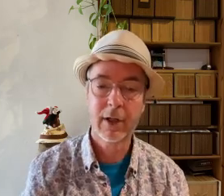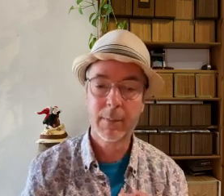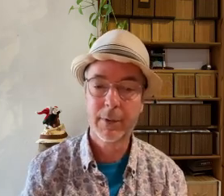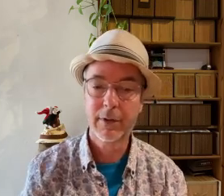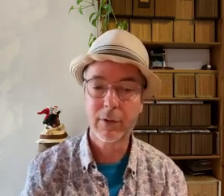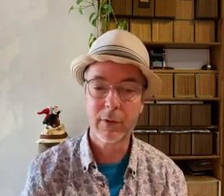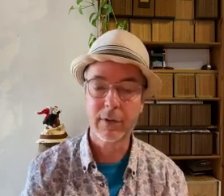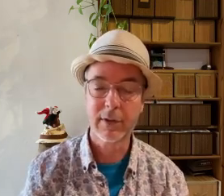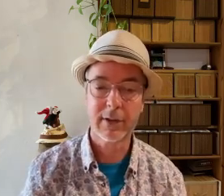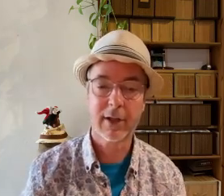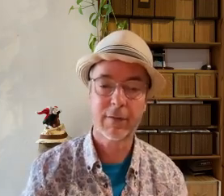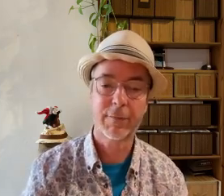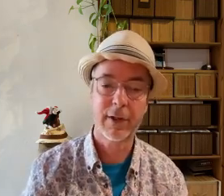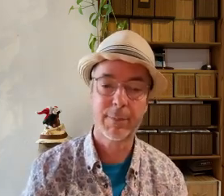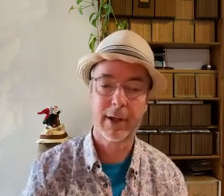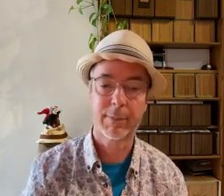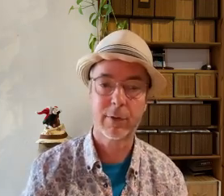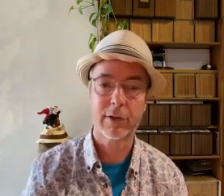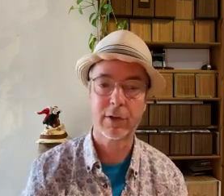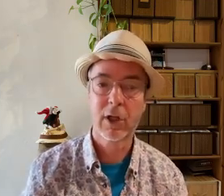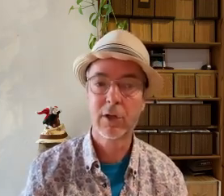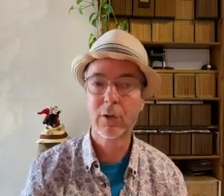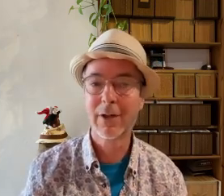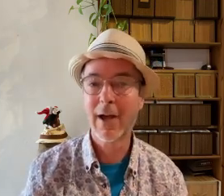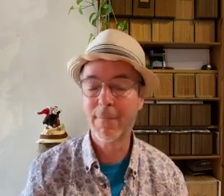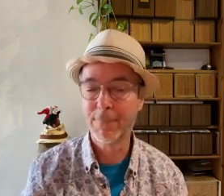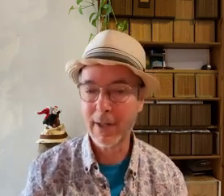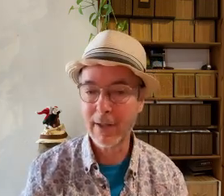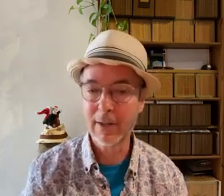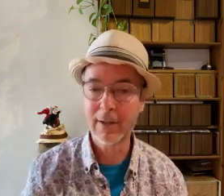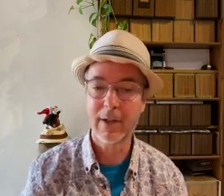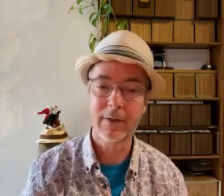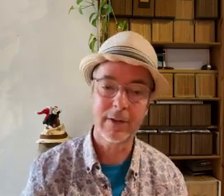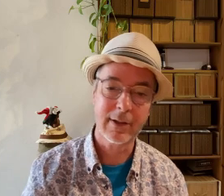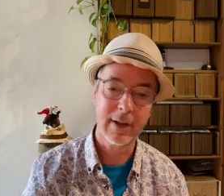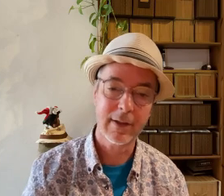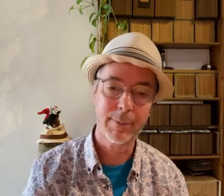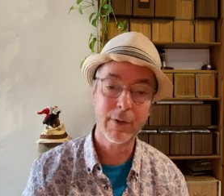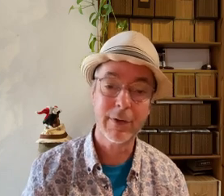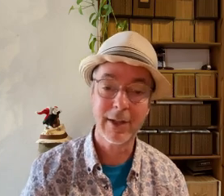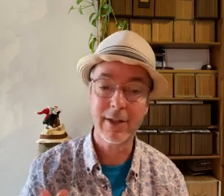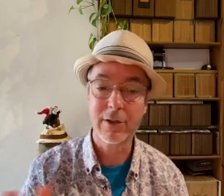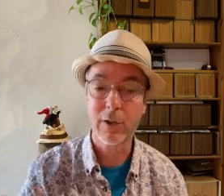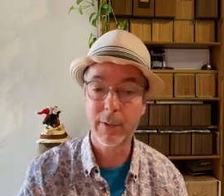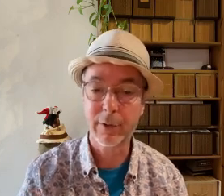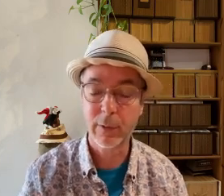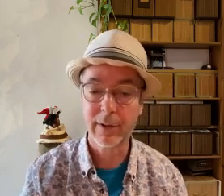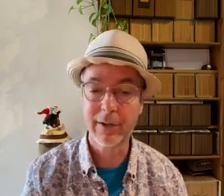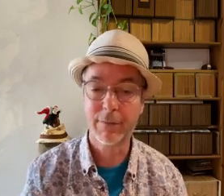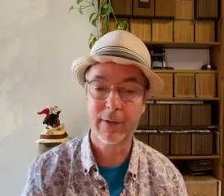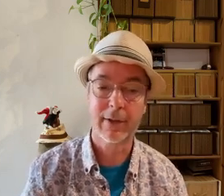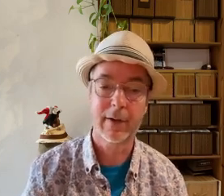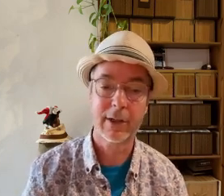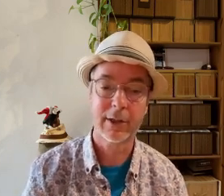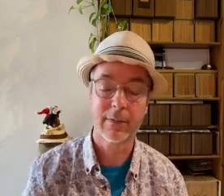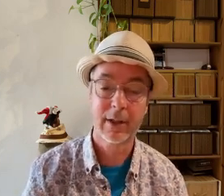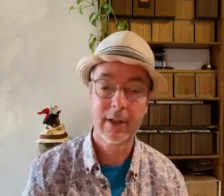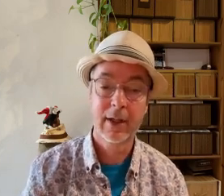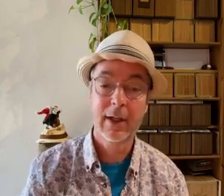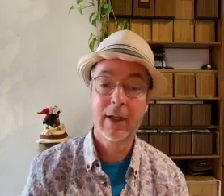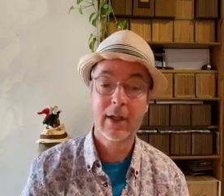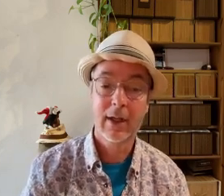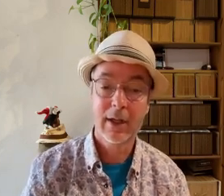other, but you don't understand the feedback process. So you vaguely understand it, but you think it's going to a different